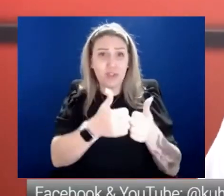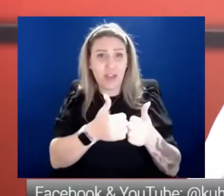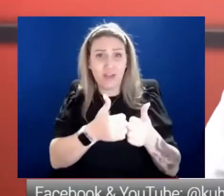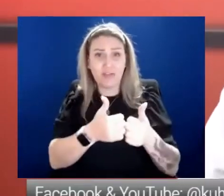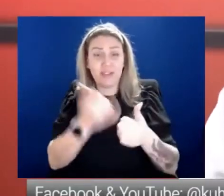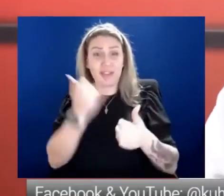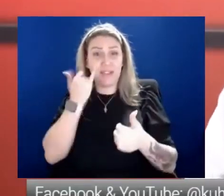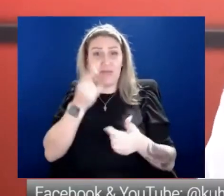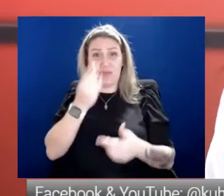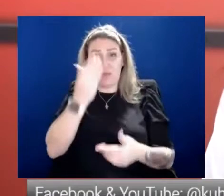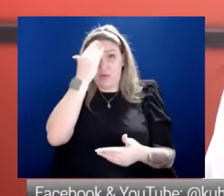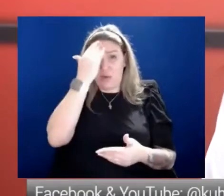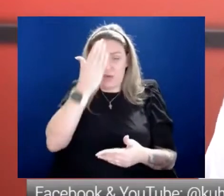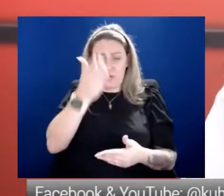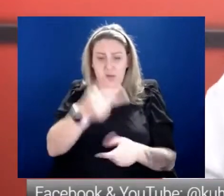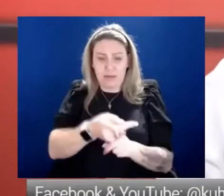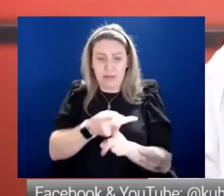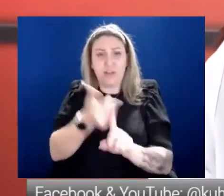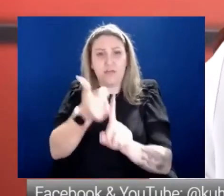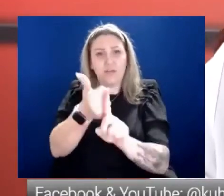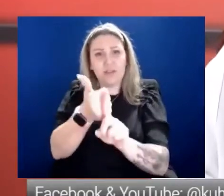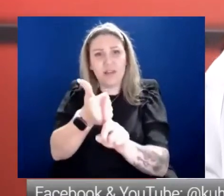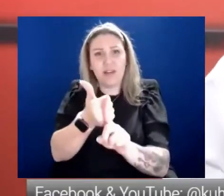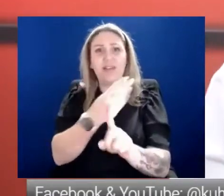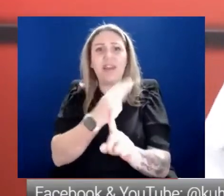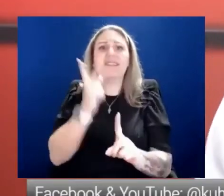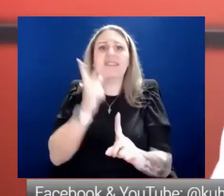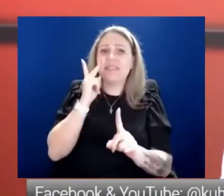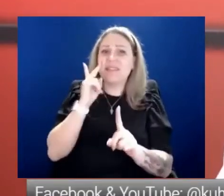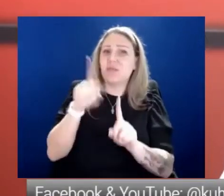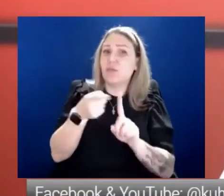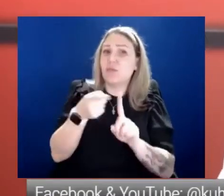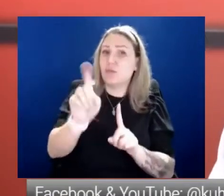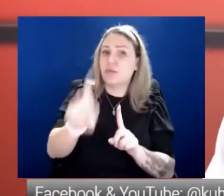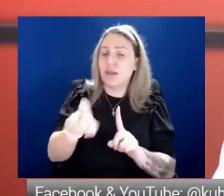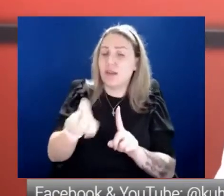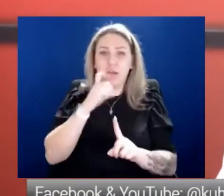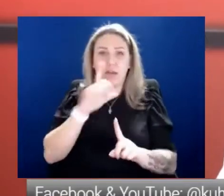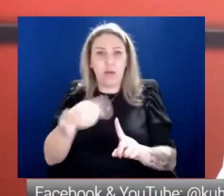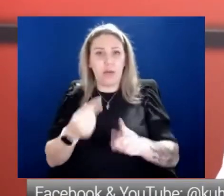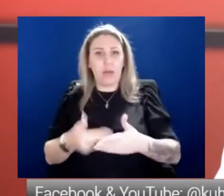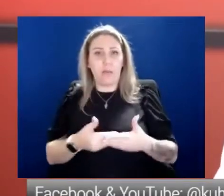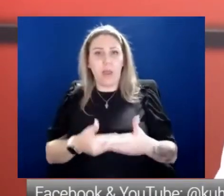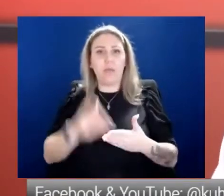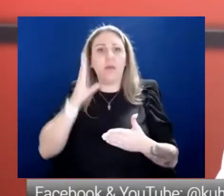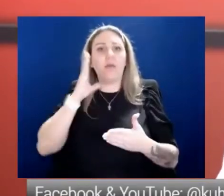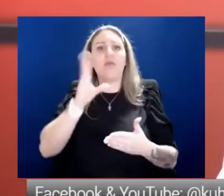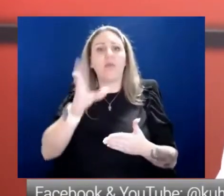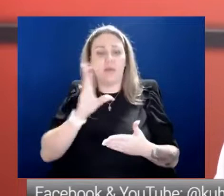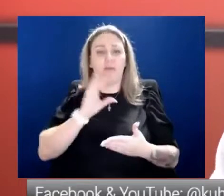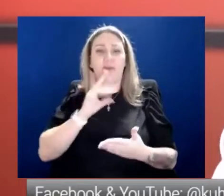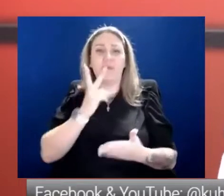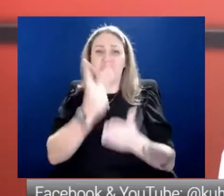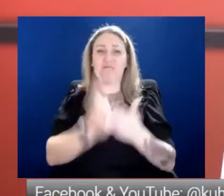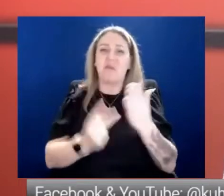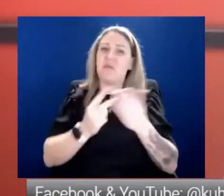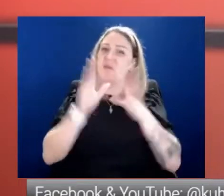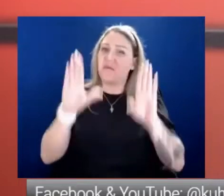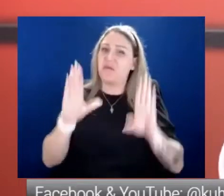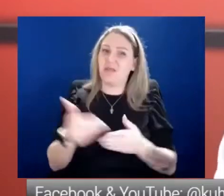yourself and seeking help when you need it, not just when the baby needs it, is what's going to set you both up for wonderful things and a better